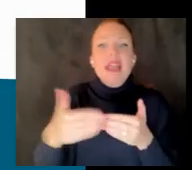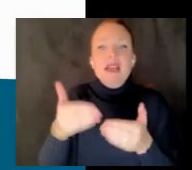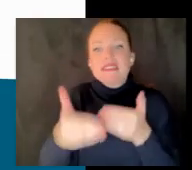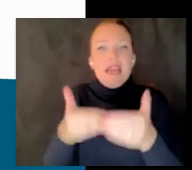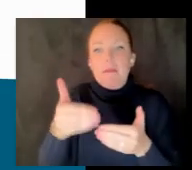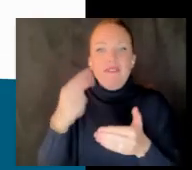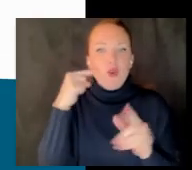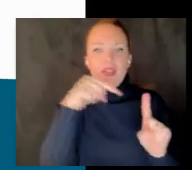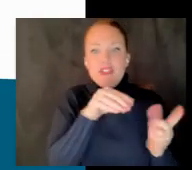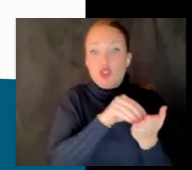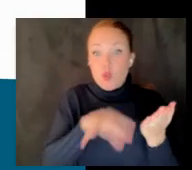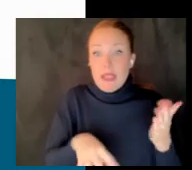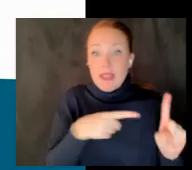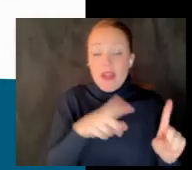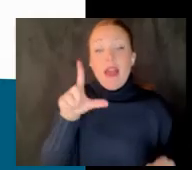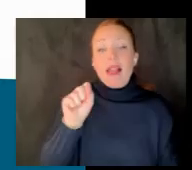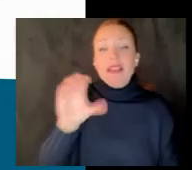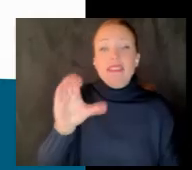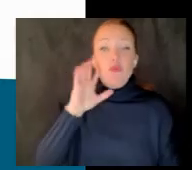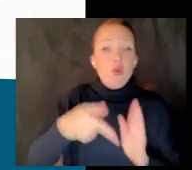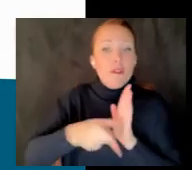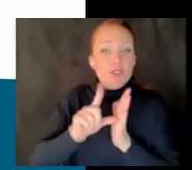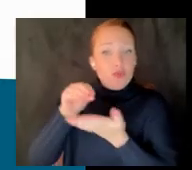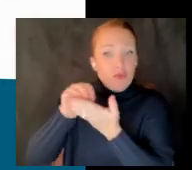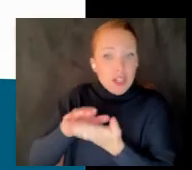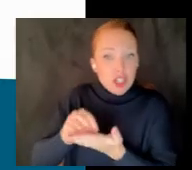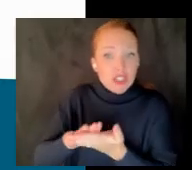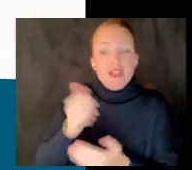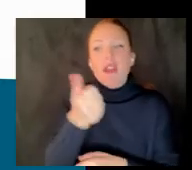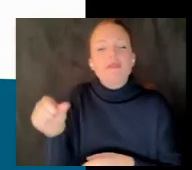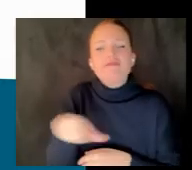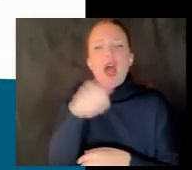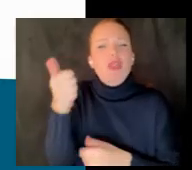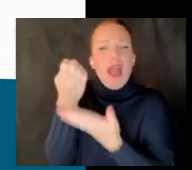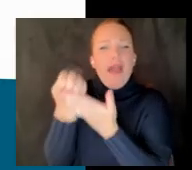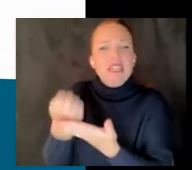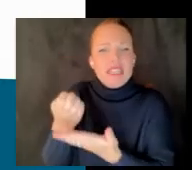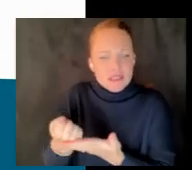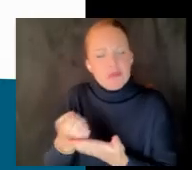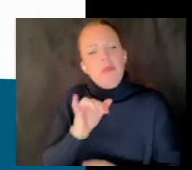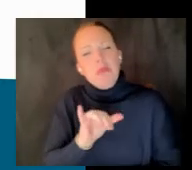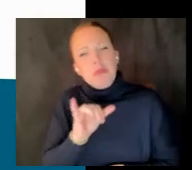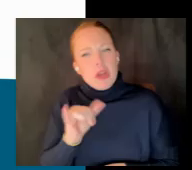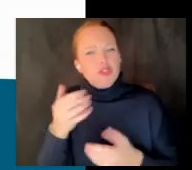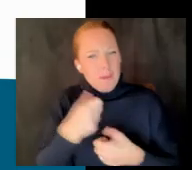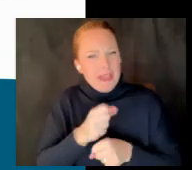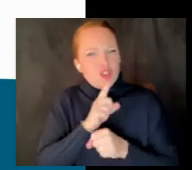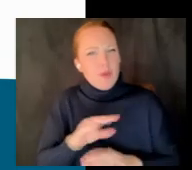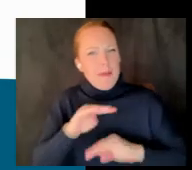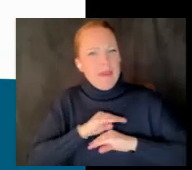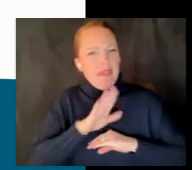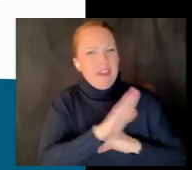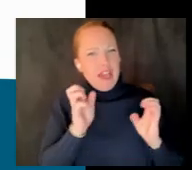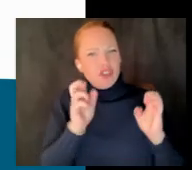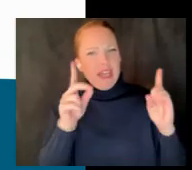of the LSC is to review records and other performance evidence of students being referred to make recommendations to meet the student's educational